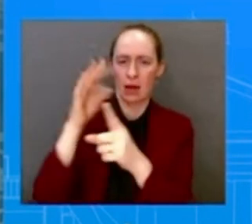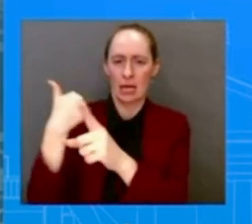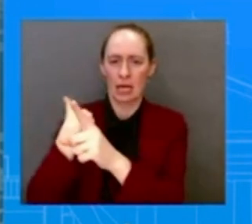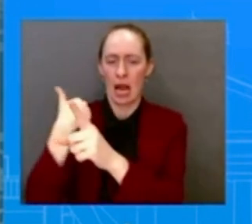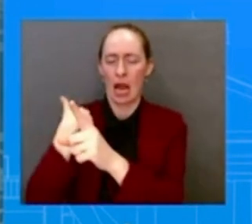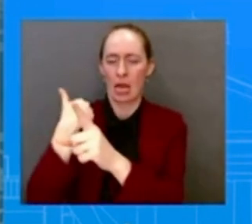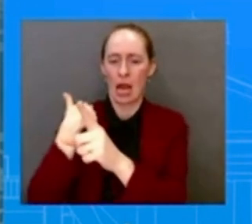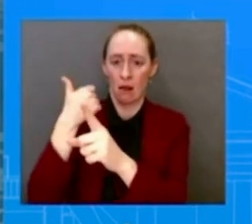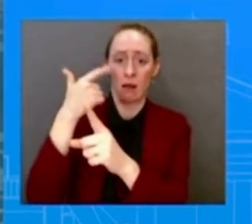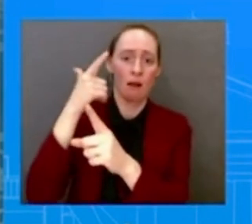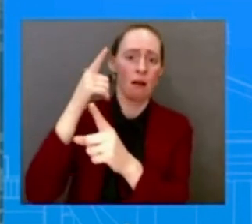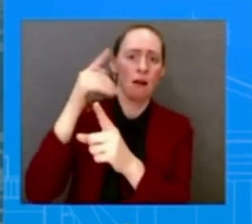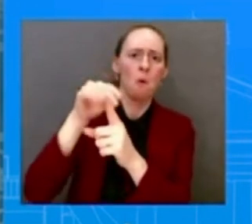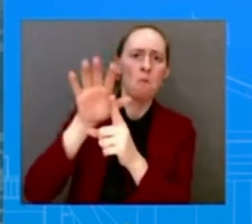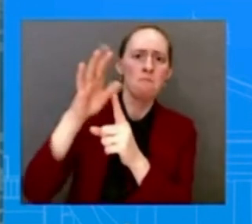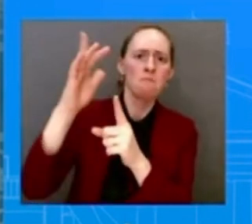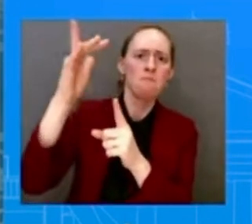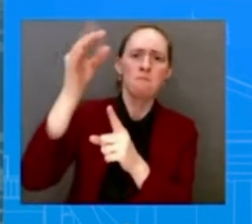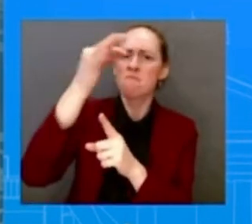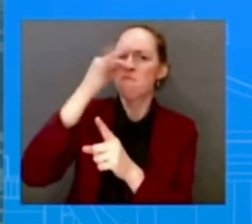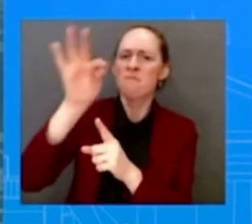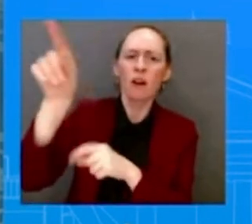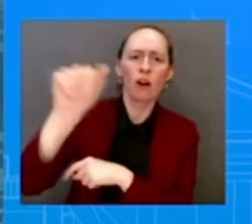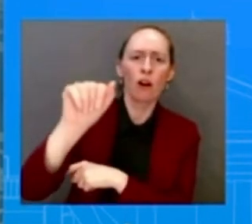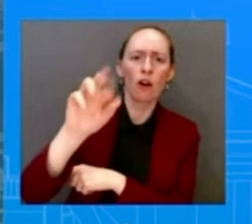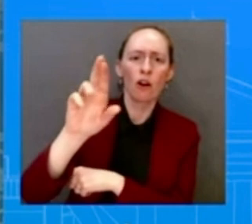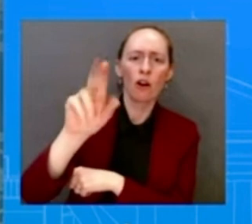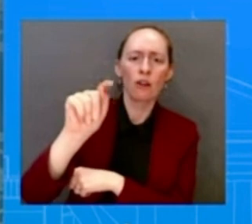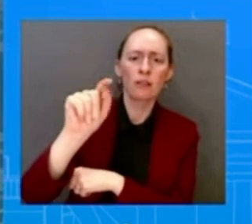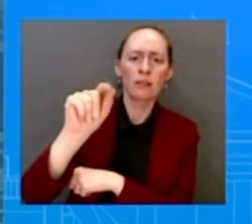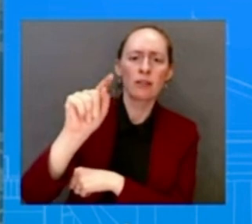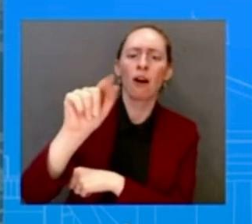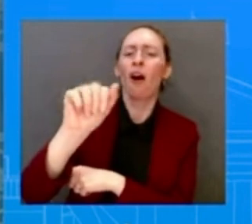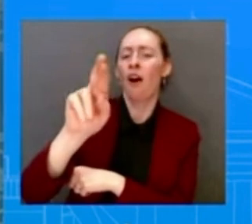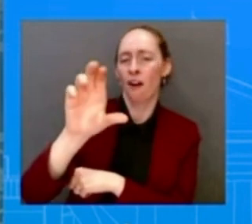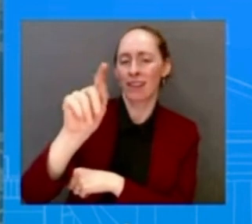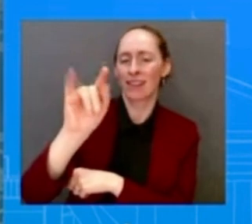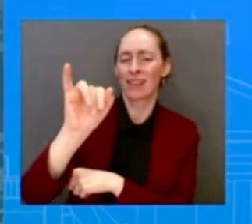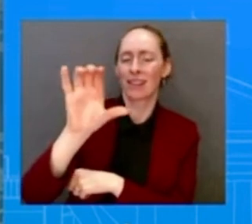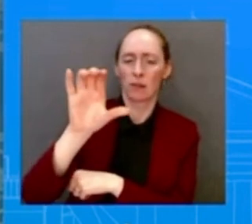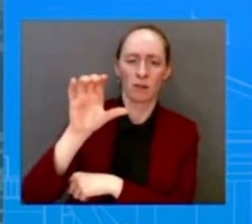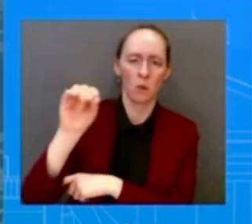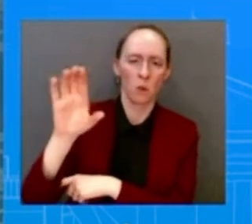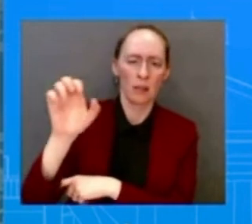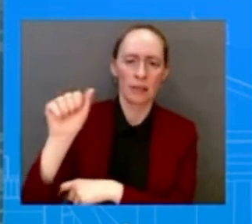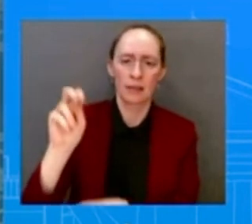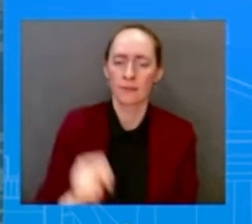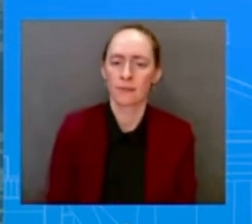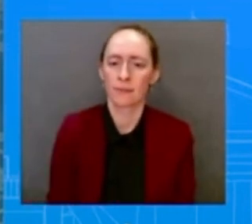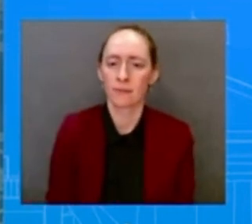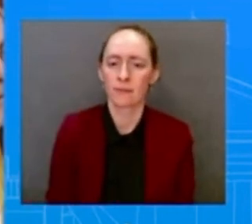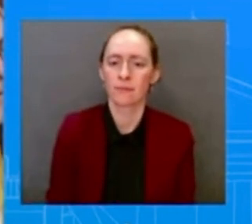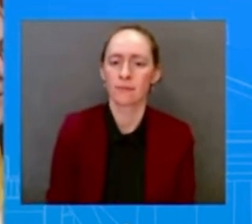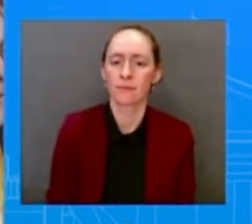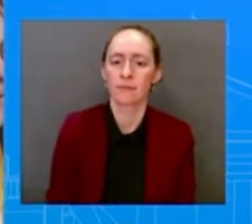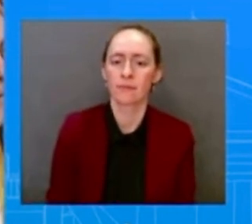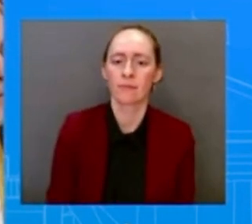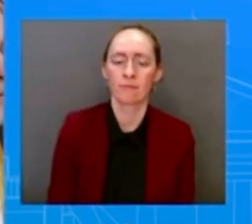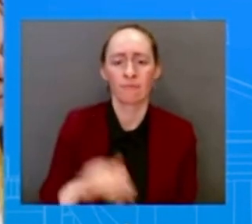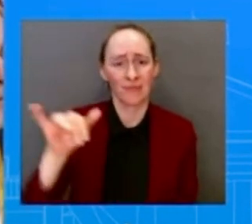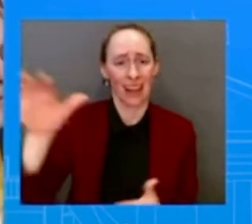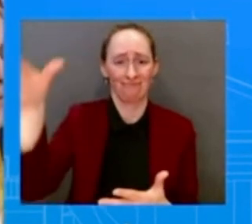on that northern side of Alaska, near the Canadian border, on water that is frozen in the, yes, it was in the never Arctic Ocean.